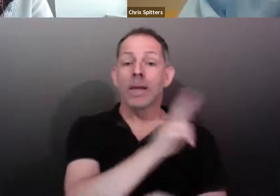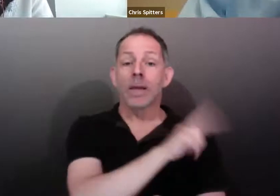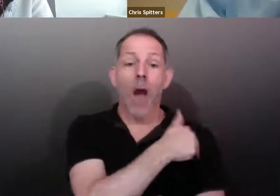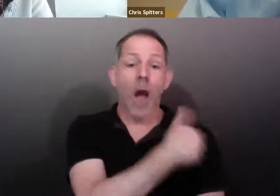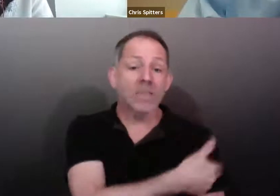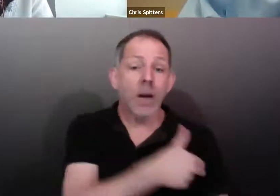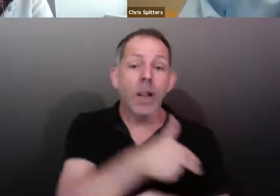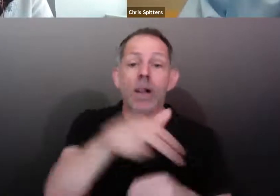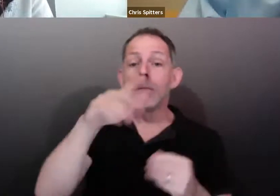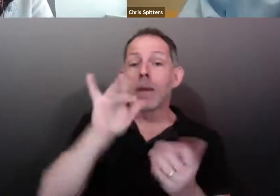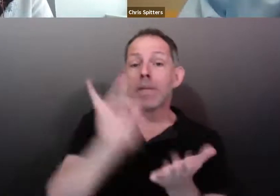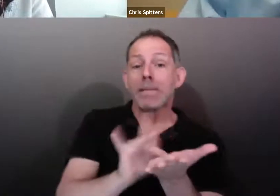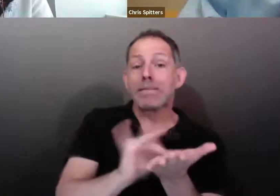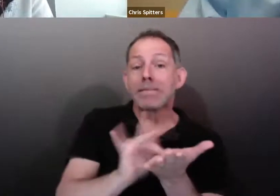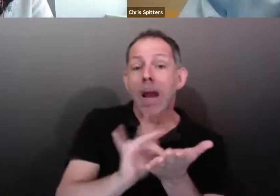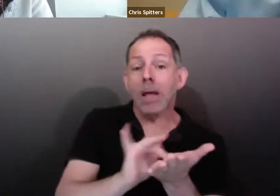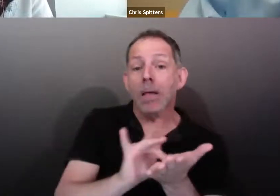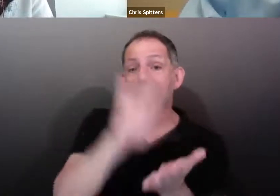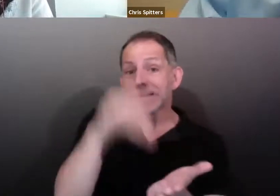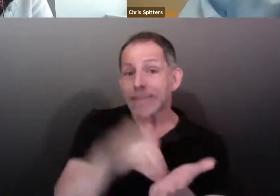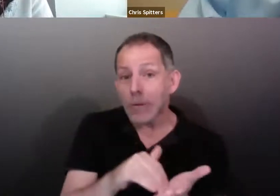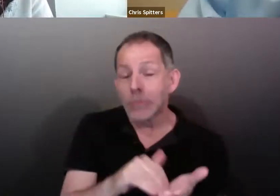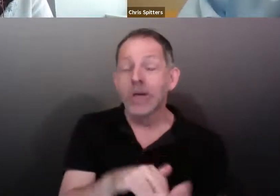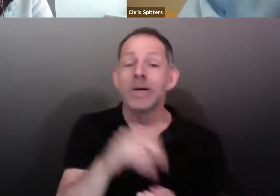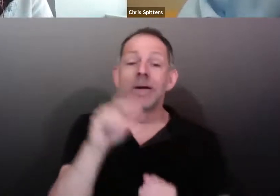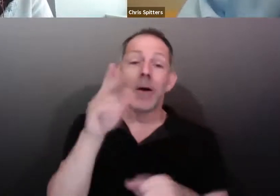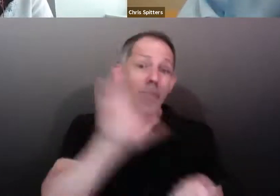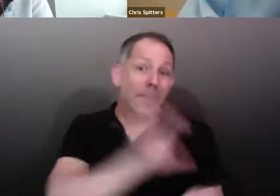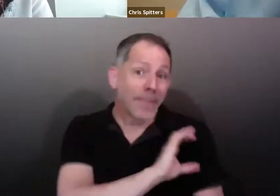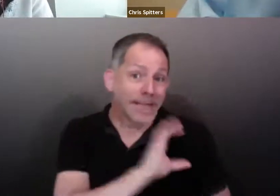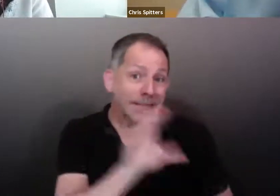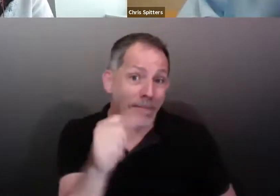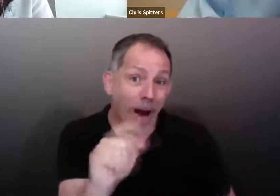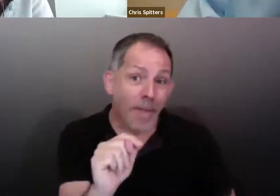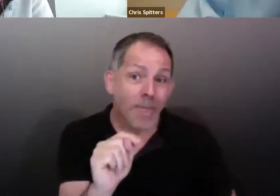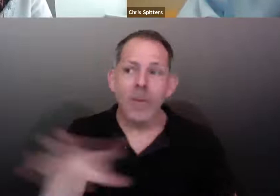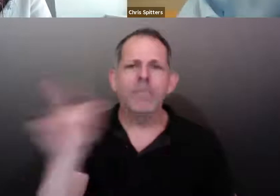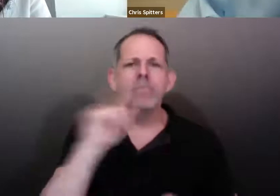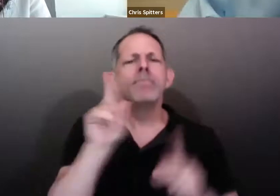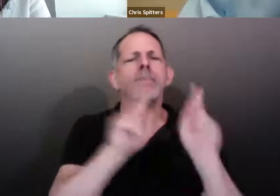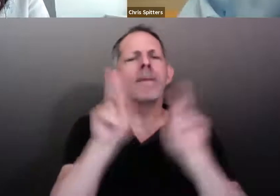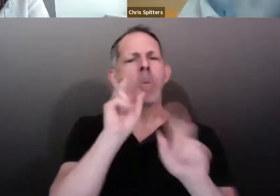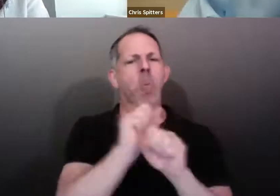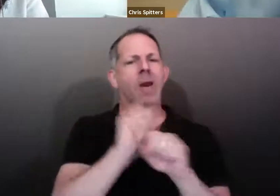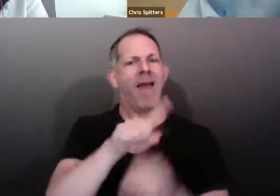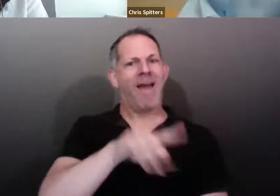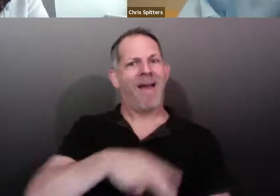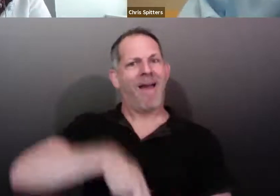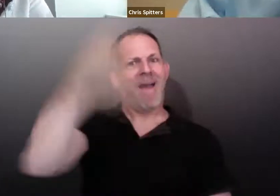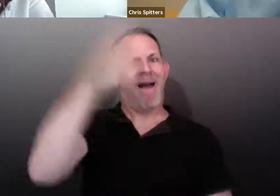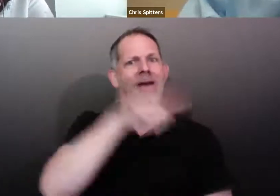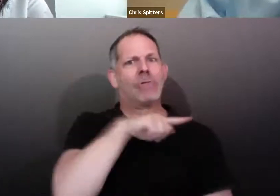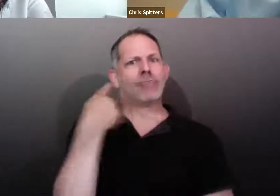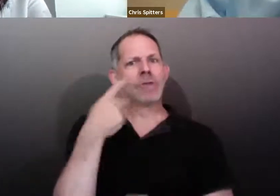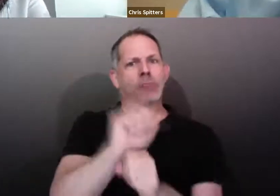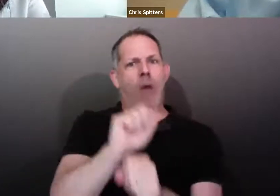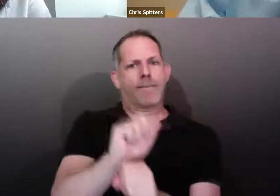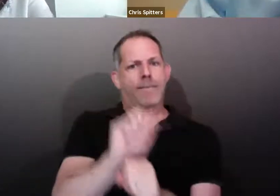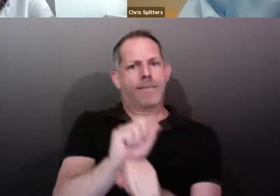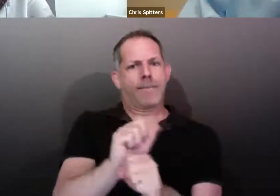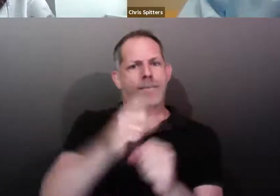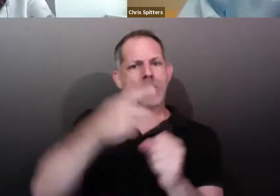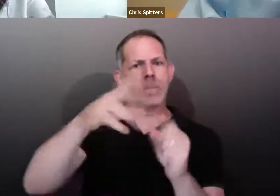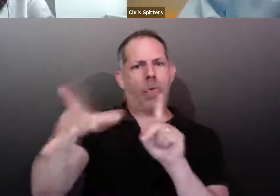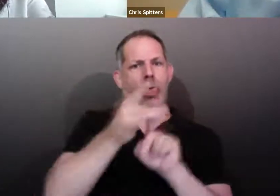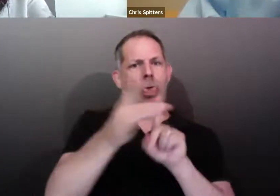higher risk of catching or spreading COVID-19. Or last but not least, part of a family or social network that has had a